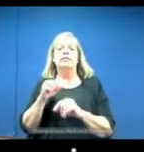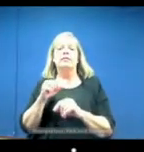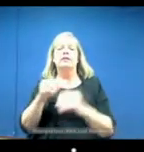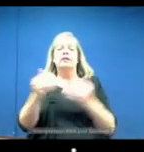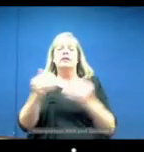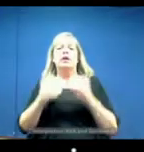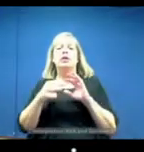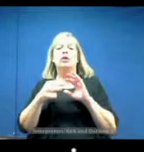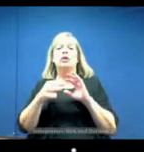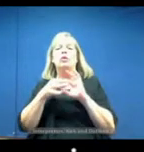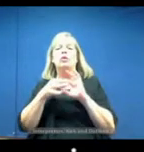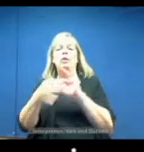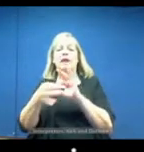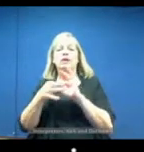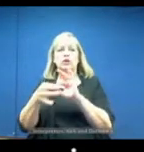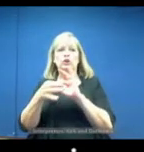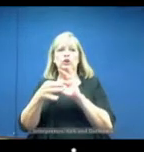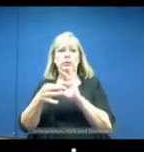relationship rape,